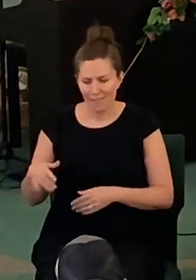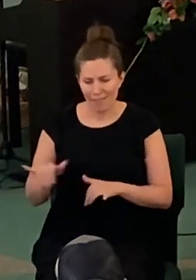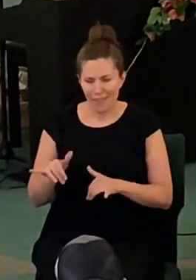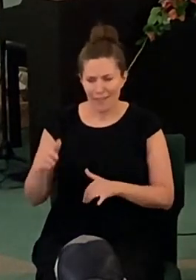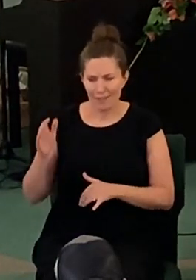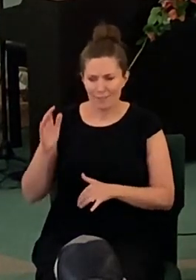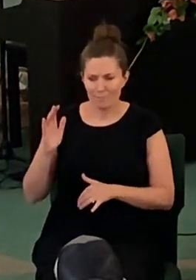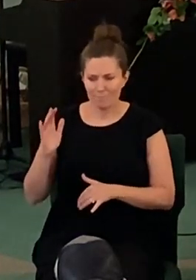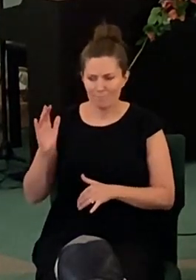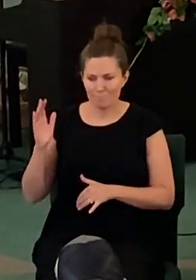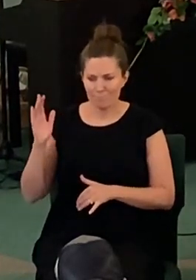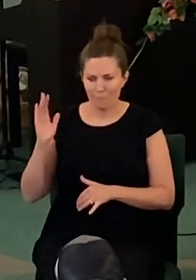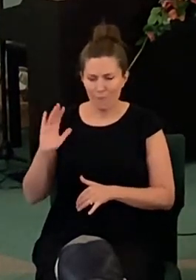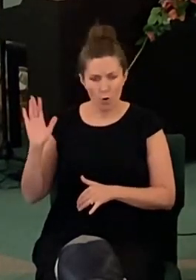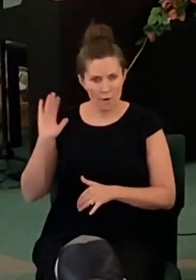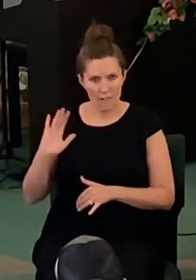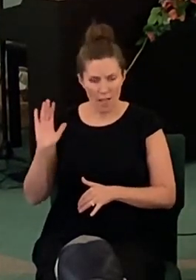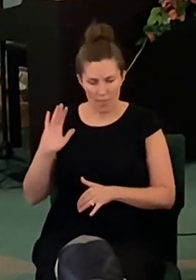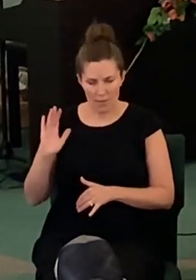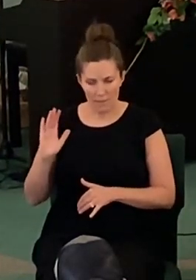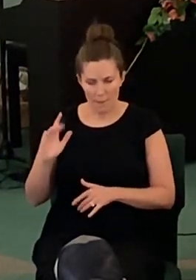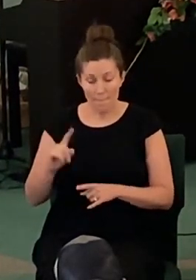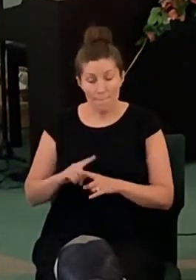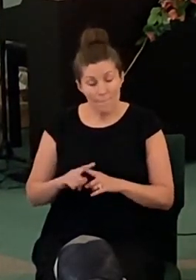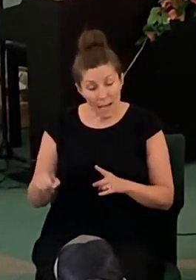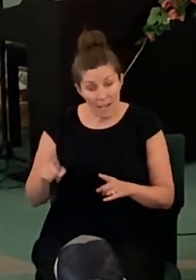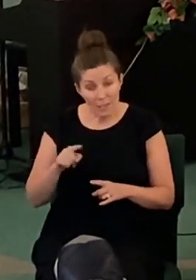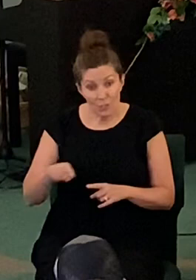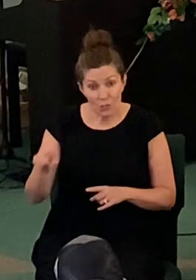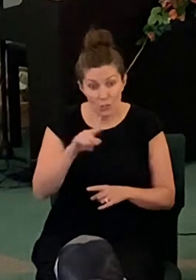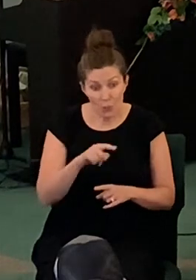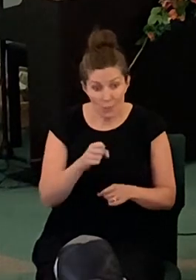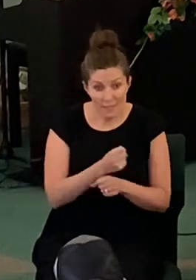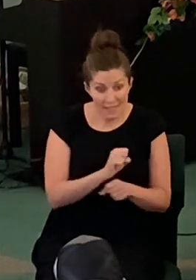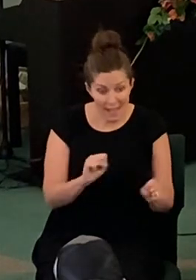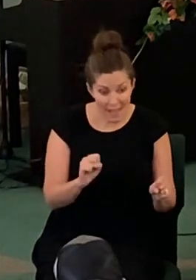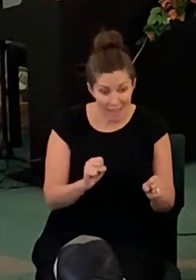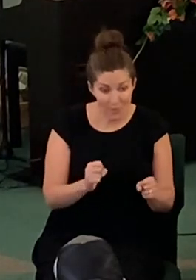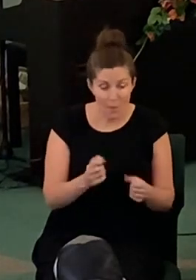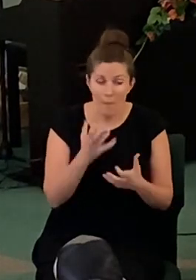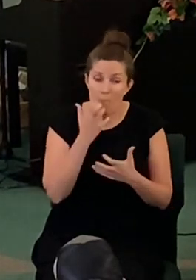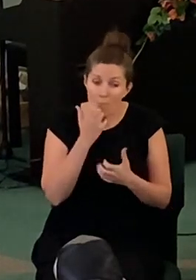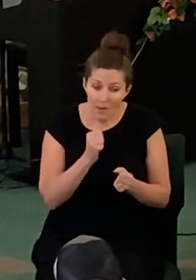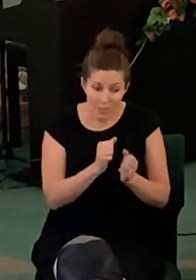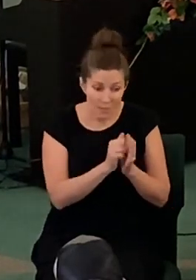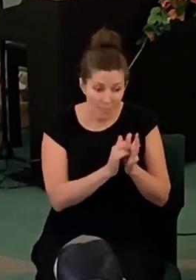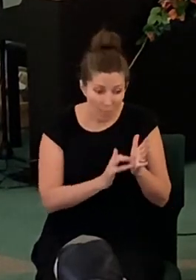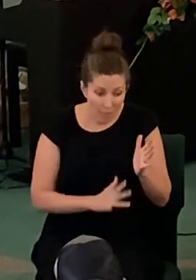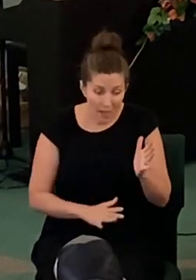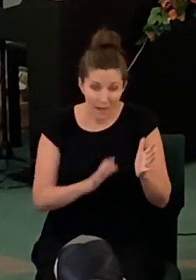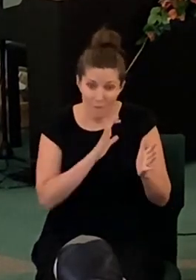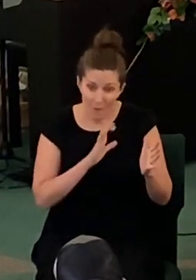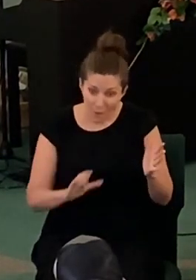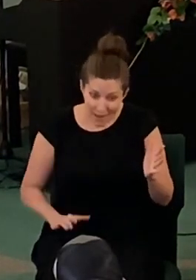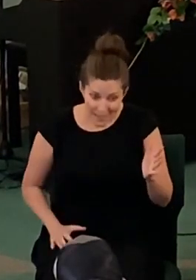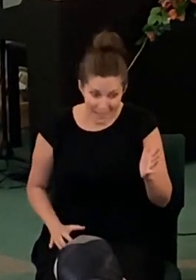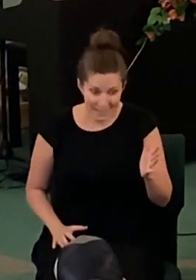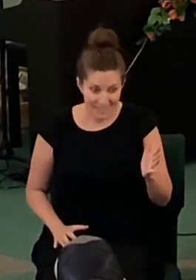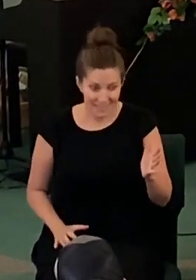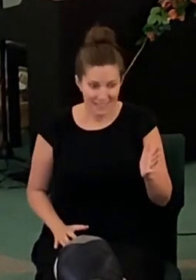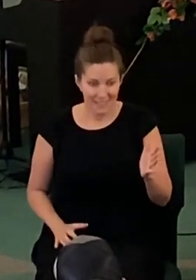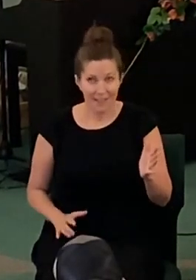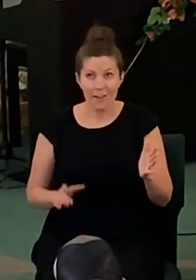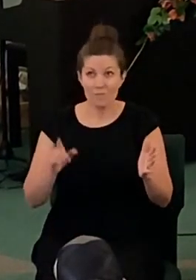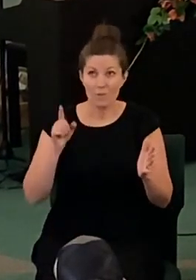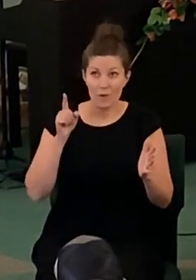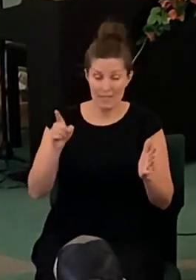forefathers, but with precious blood, as of a lamb unblemished and spotless, the blood of Christ. For